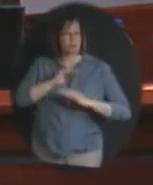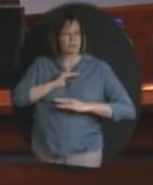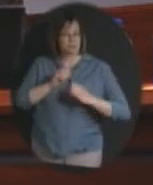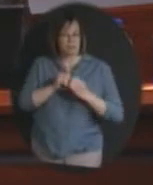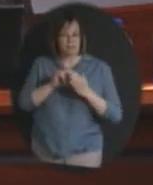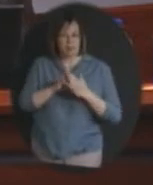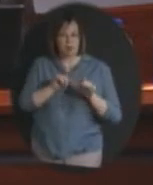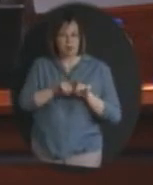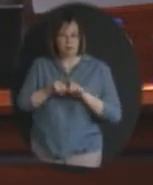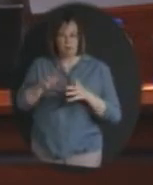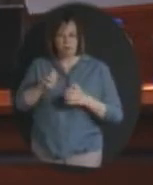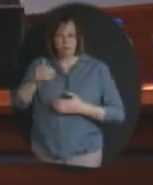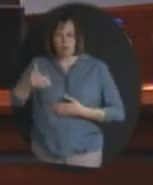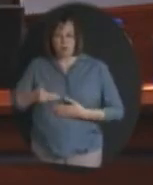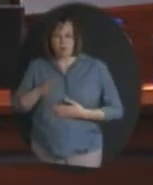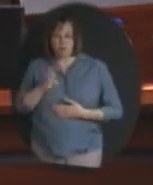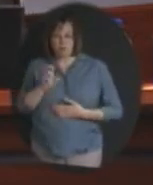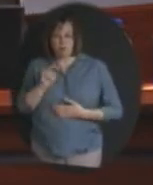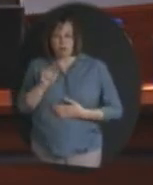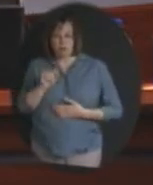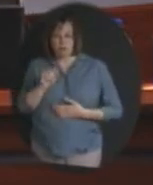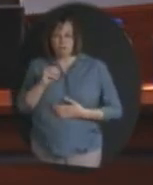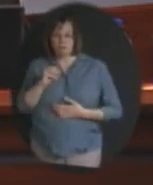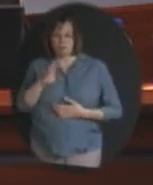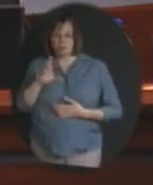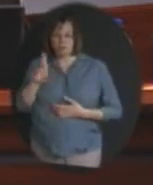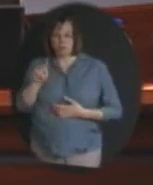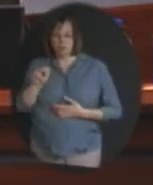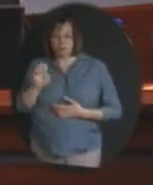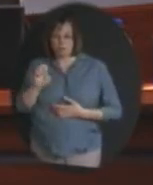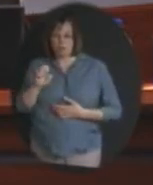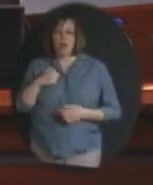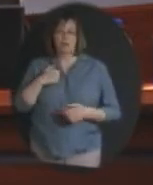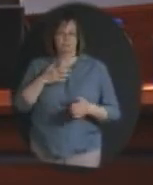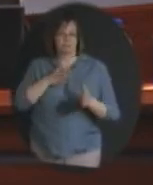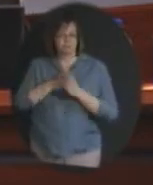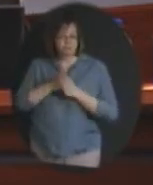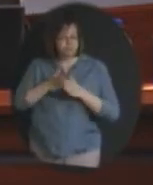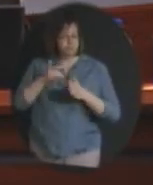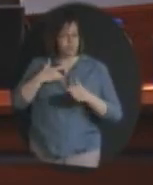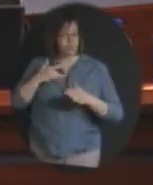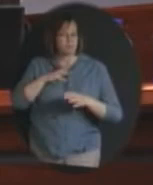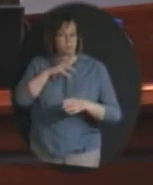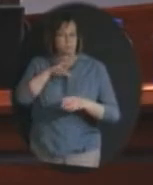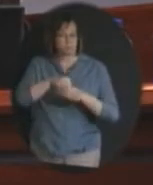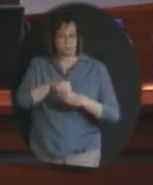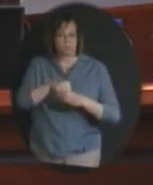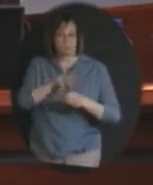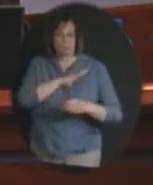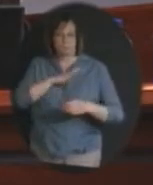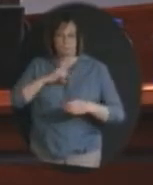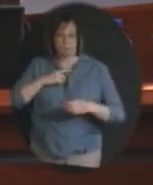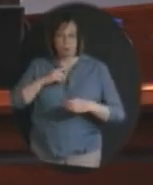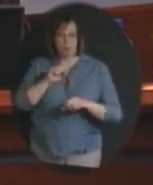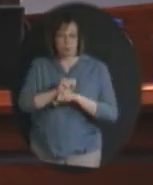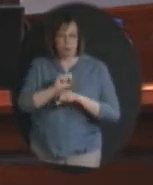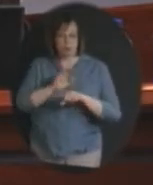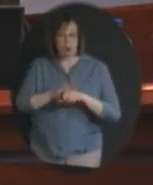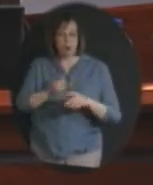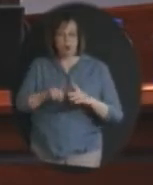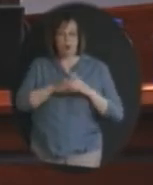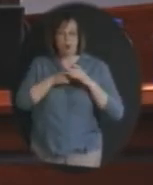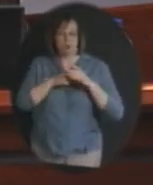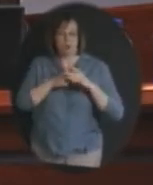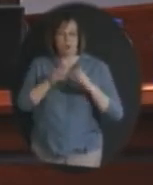to welcome Brent McCune, and we'll look forward to having him serve on the board. We are working on a board orientation